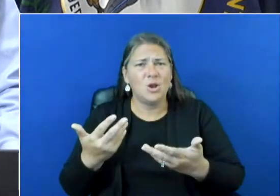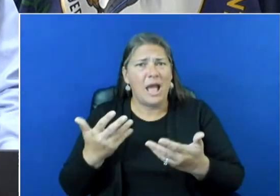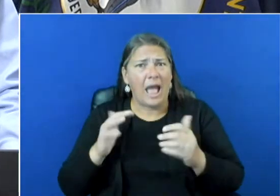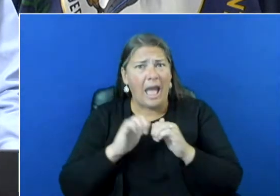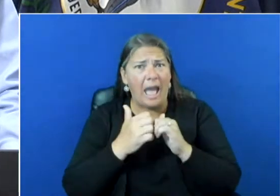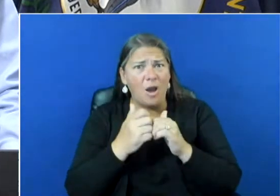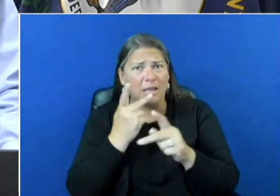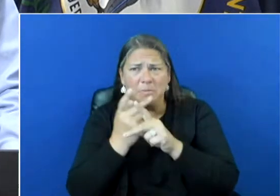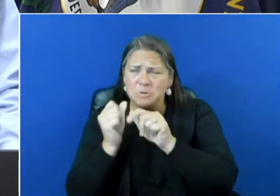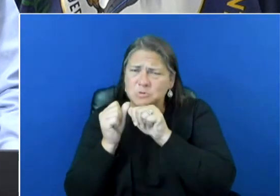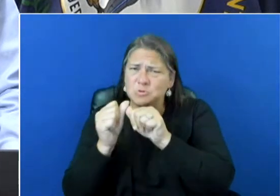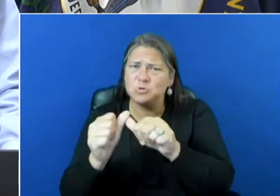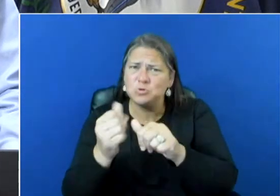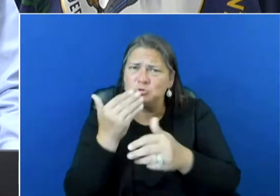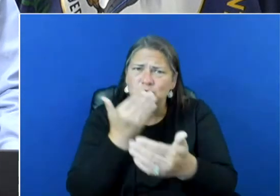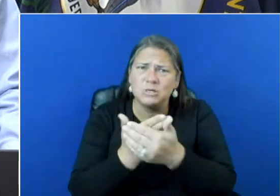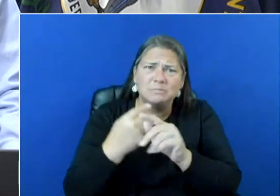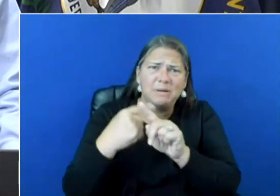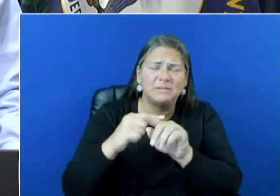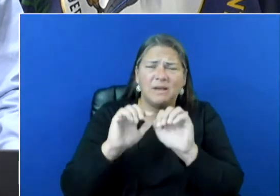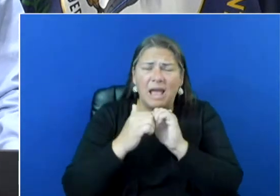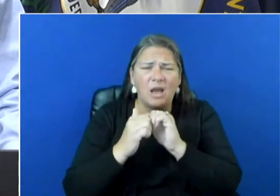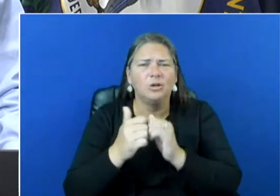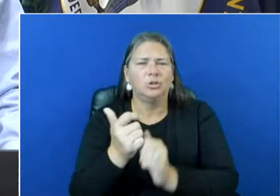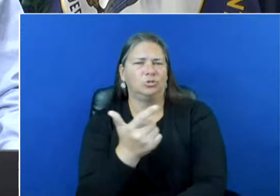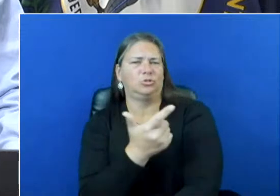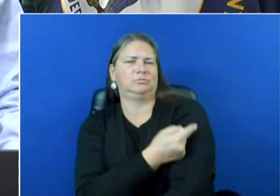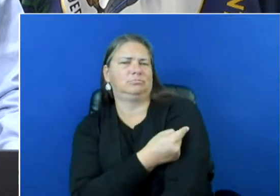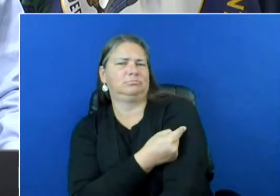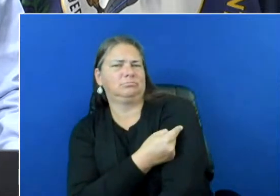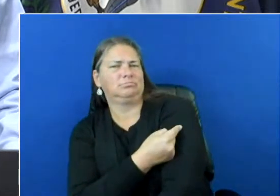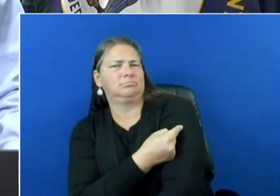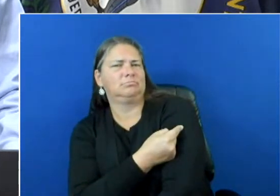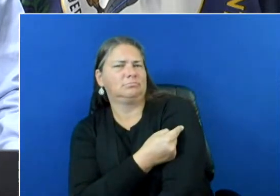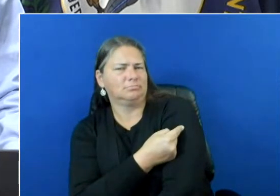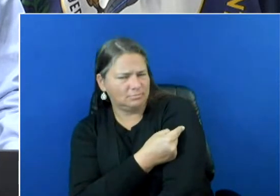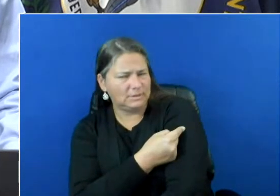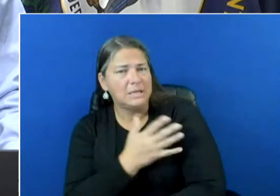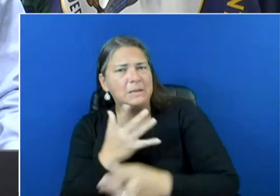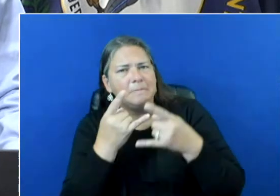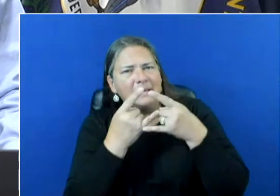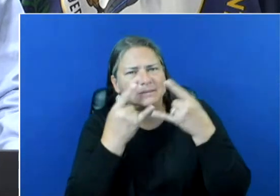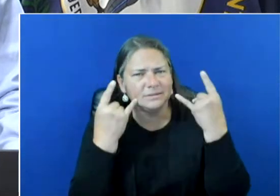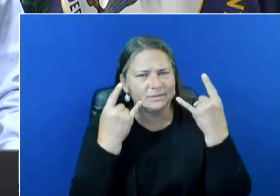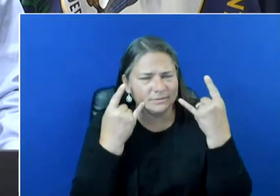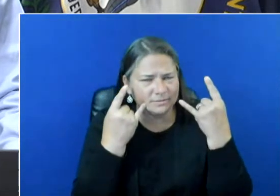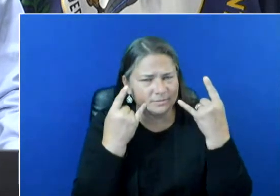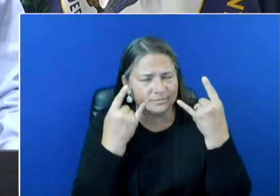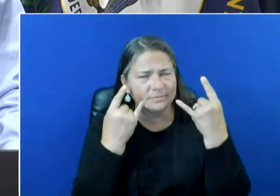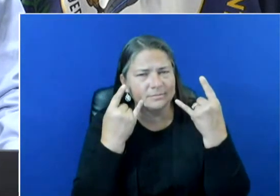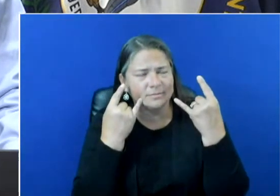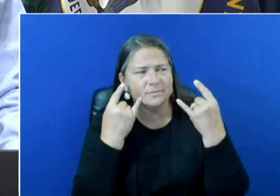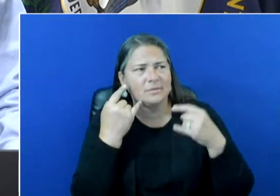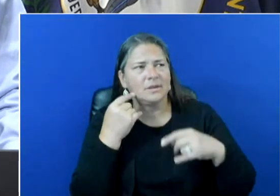right circumstances, putting on that mask. And certainly for public-facing